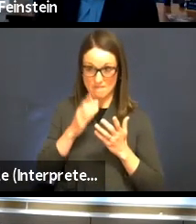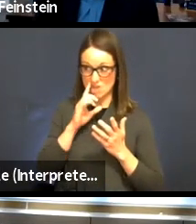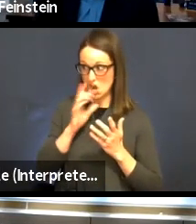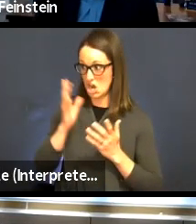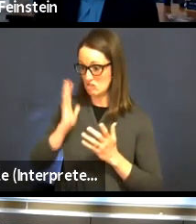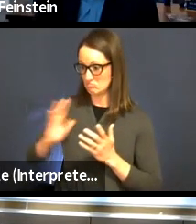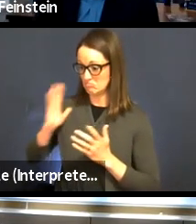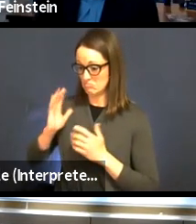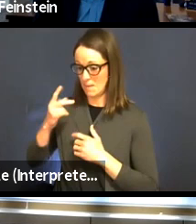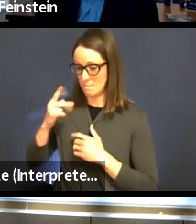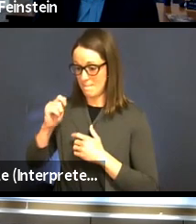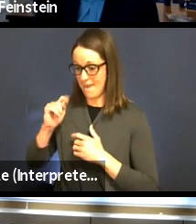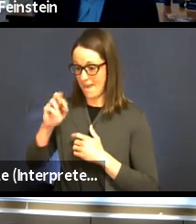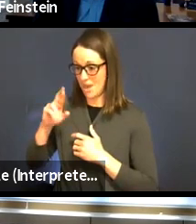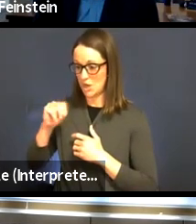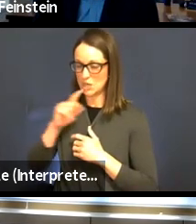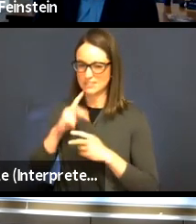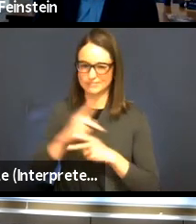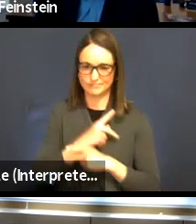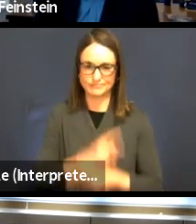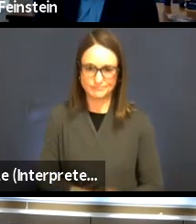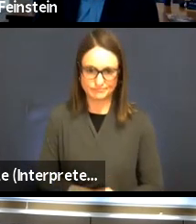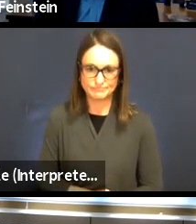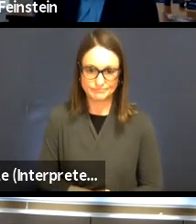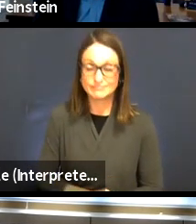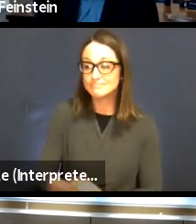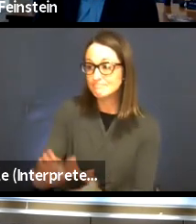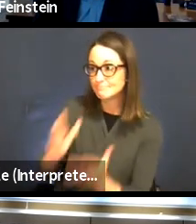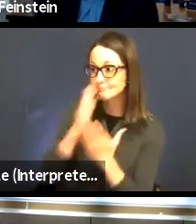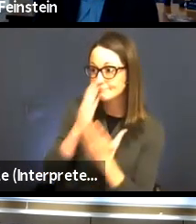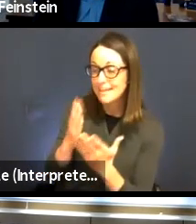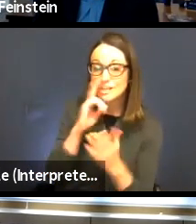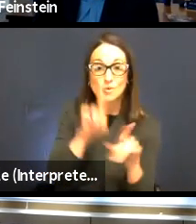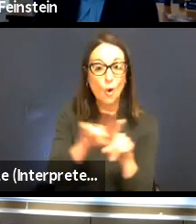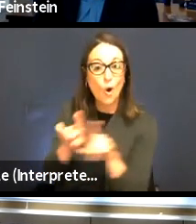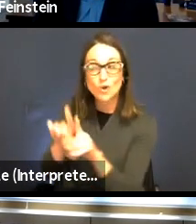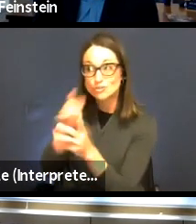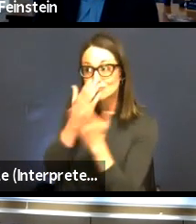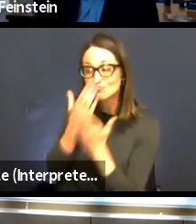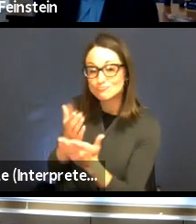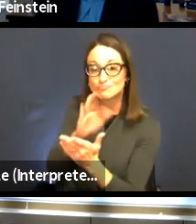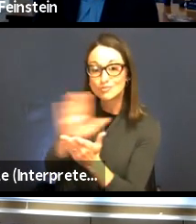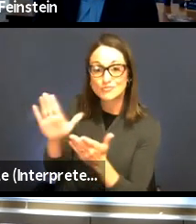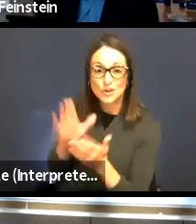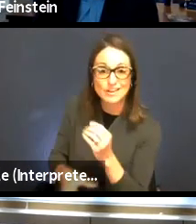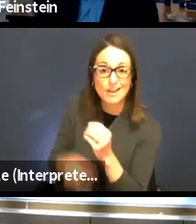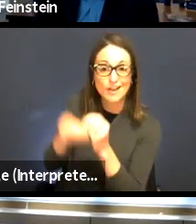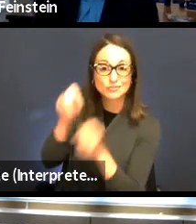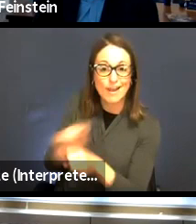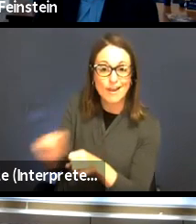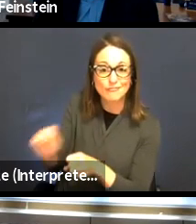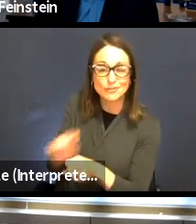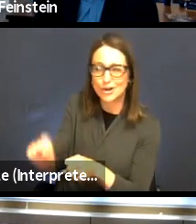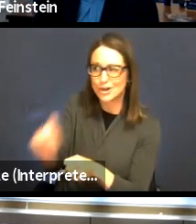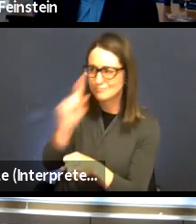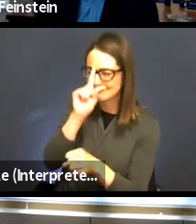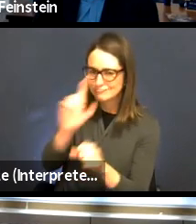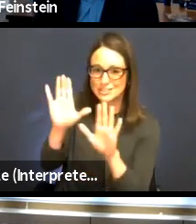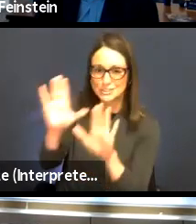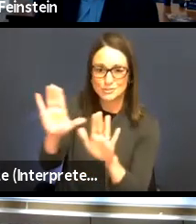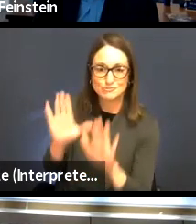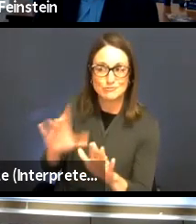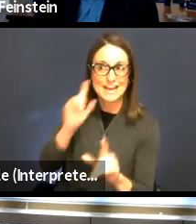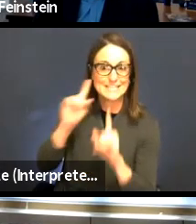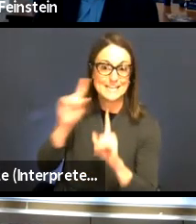in place. Thank you. And also thank you for kind of the extra effort. I think it's great to hear about the Zoom